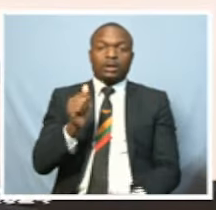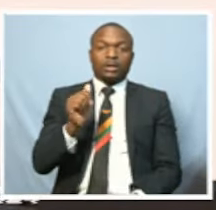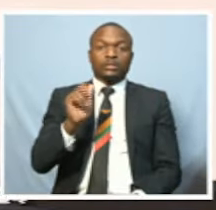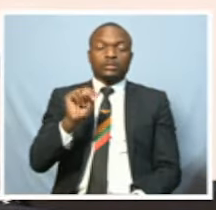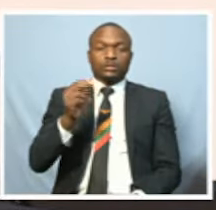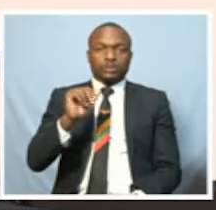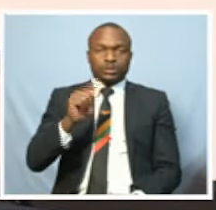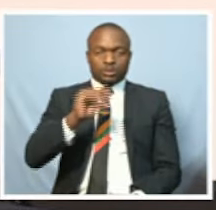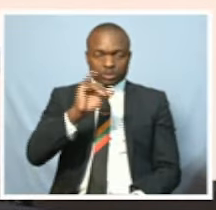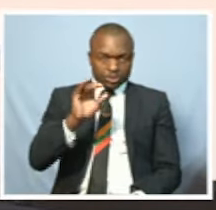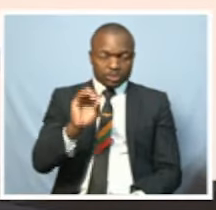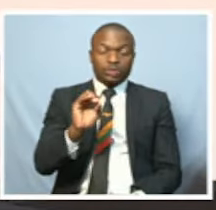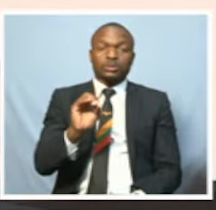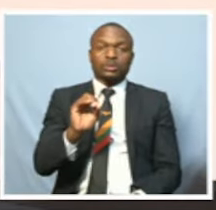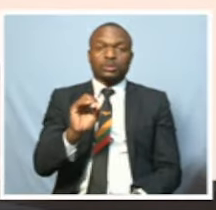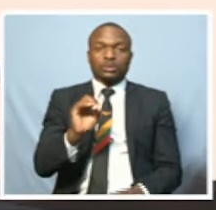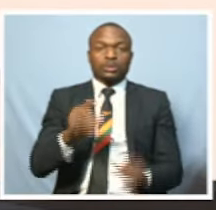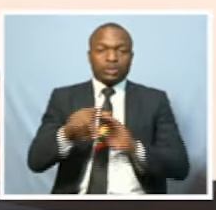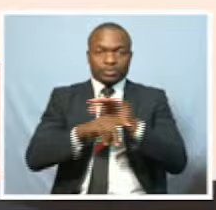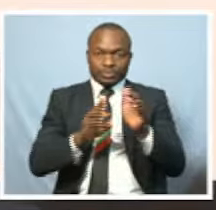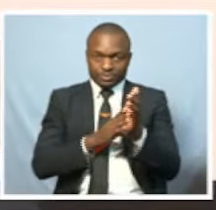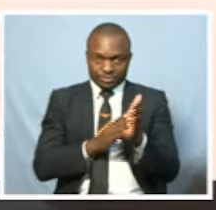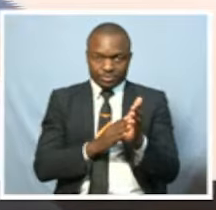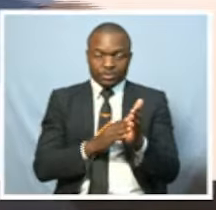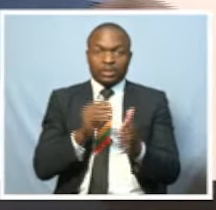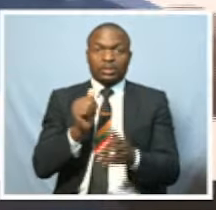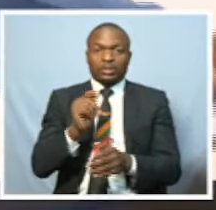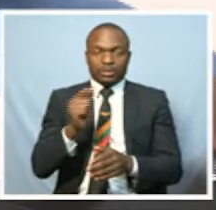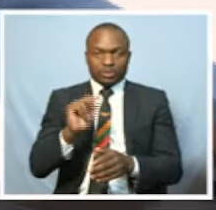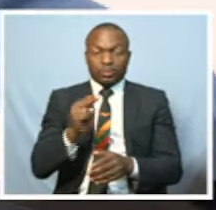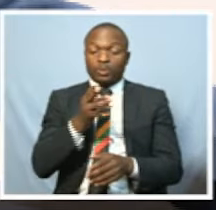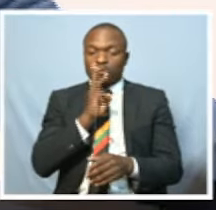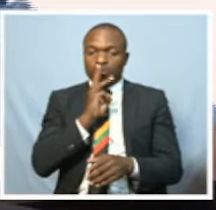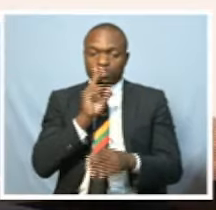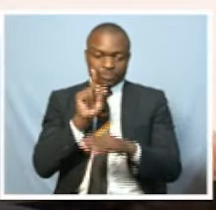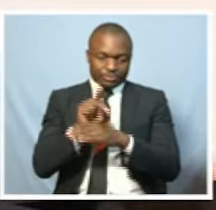School and the Nyakoma Water Reticulation Project.